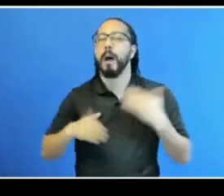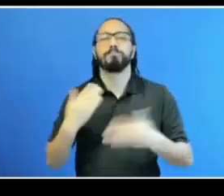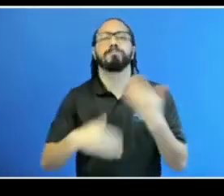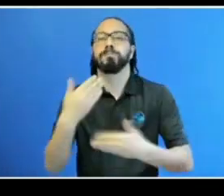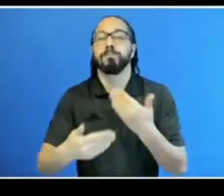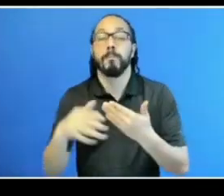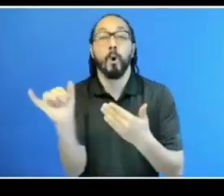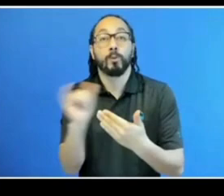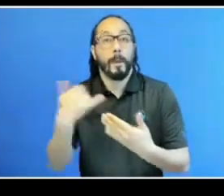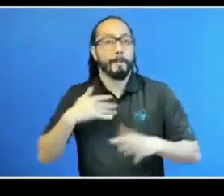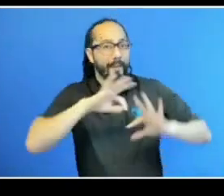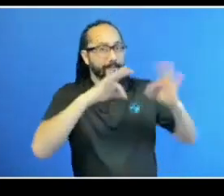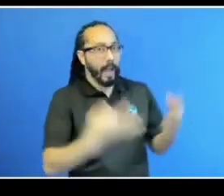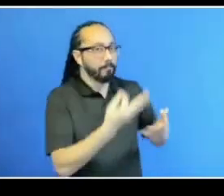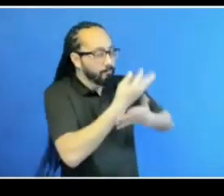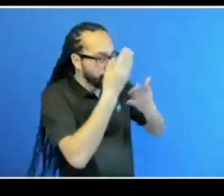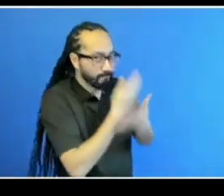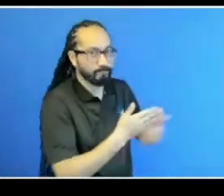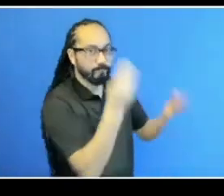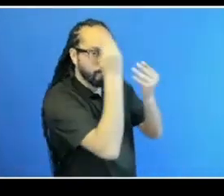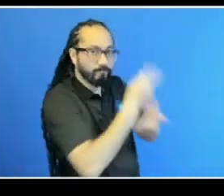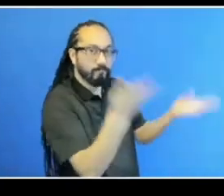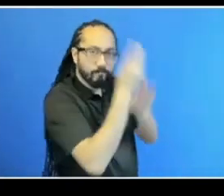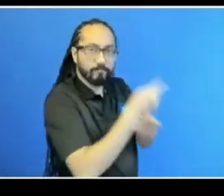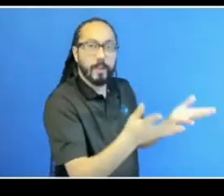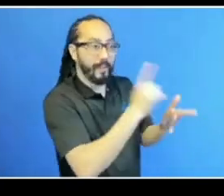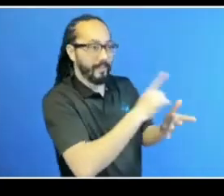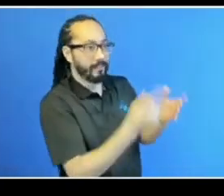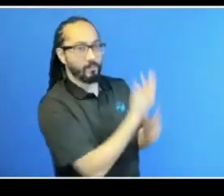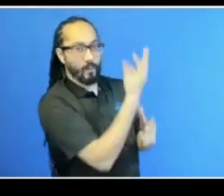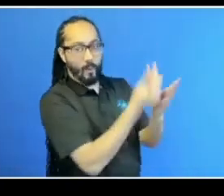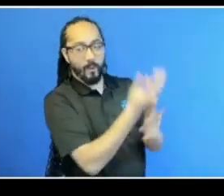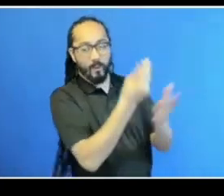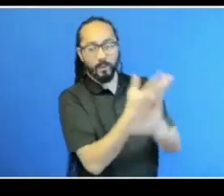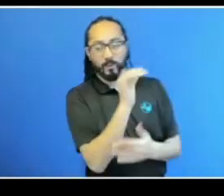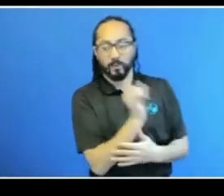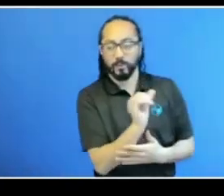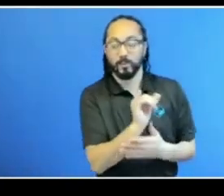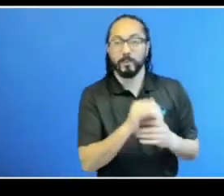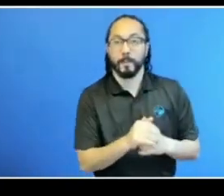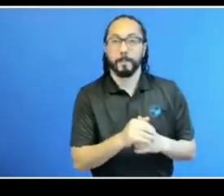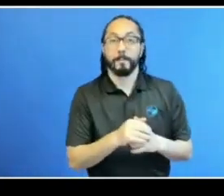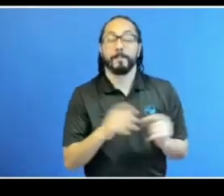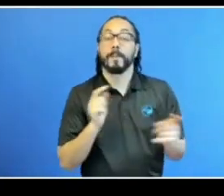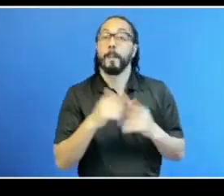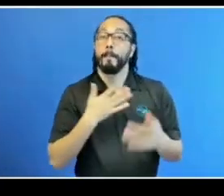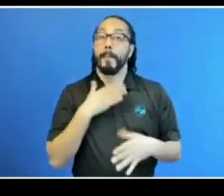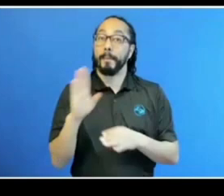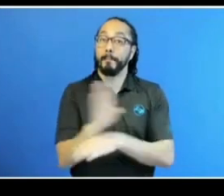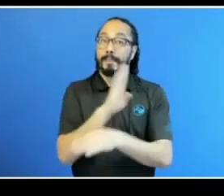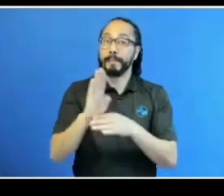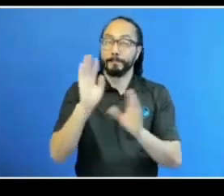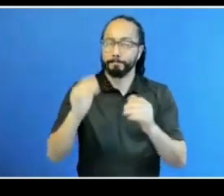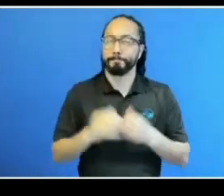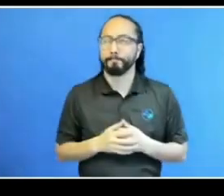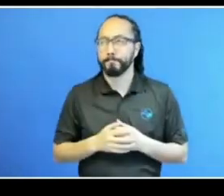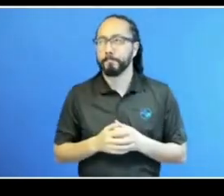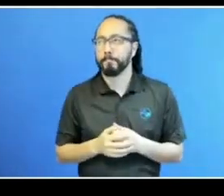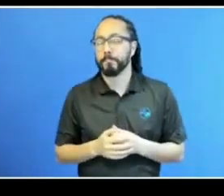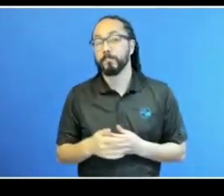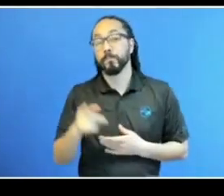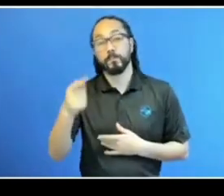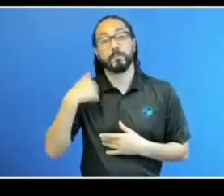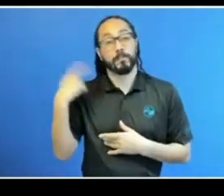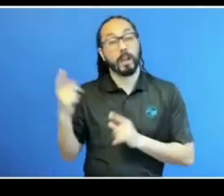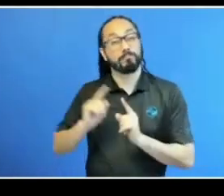my family, and they were able to grow from that information. As for my business, while I was taking recreation,